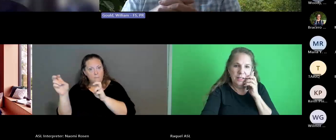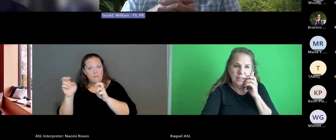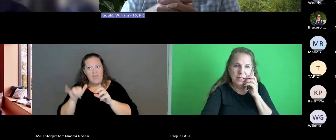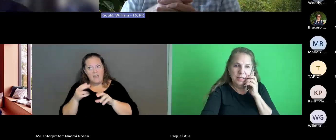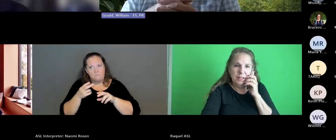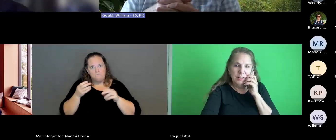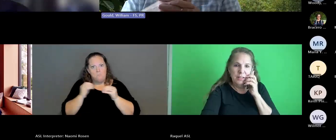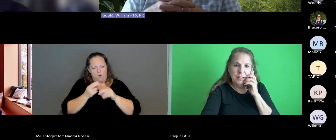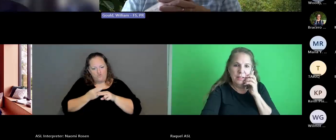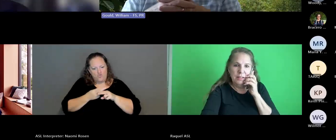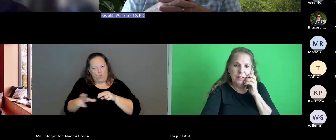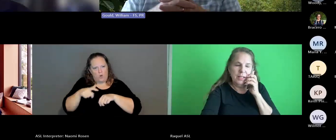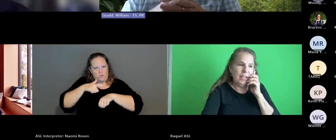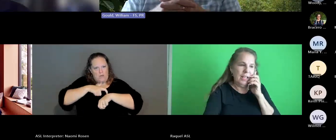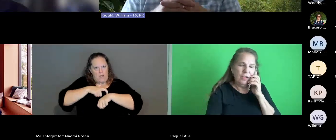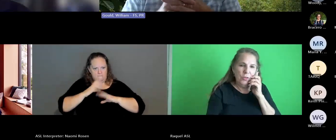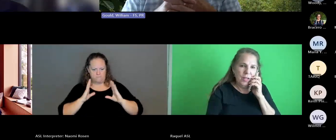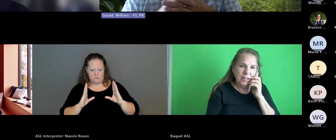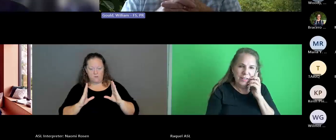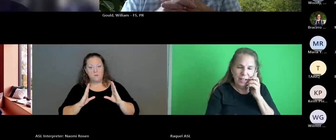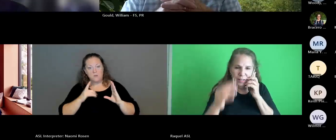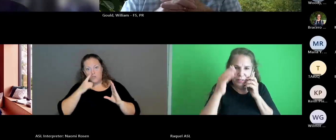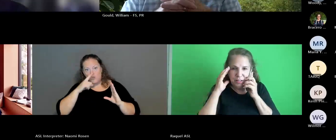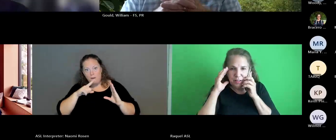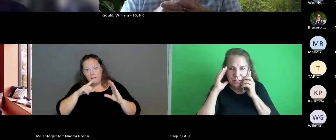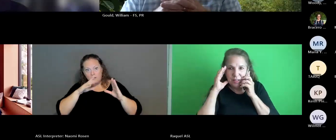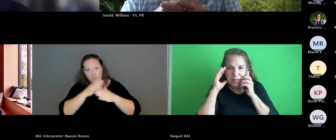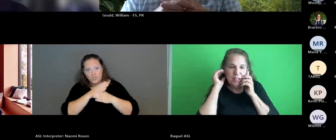shorter time frame, maybe you could share those.